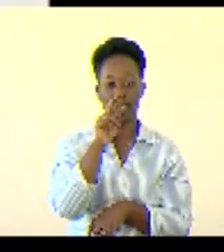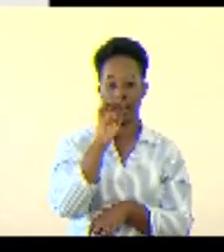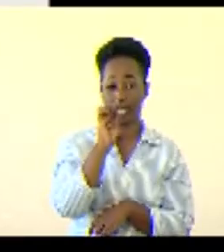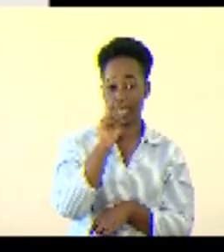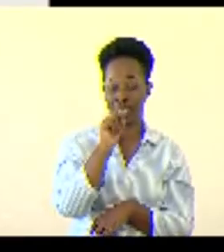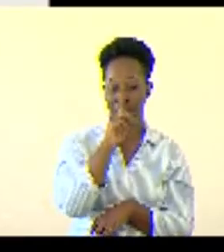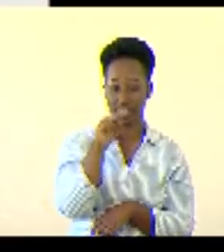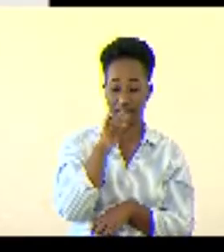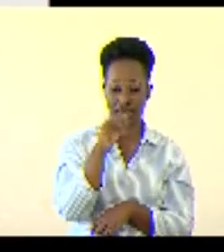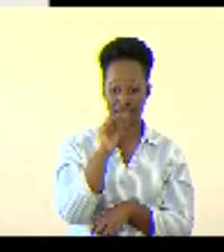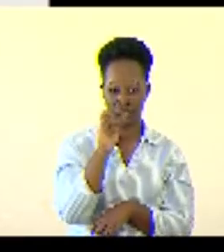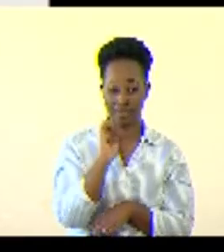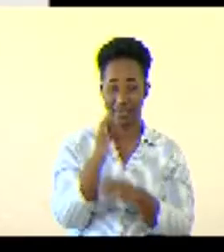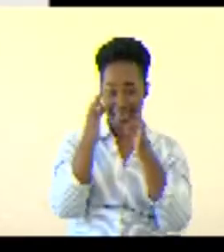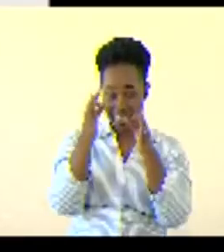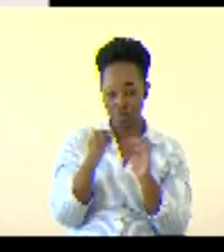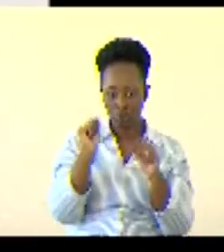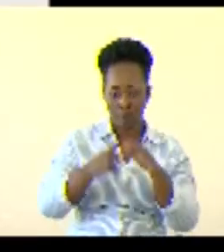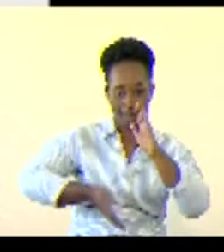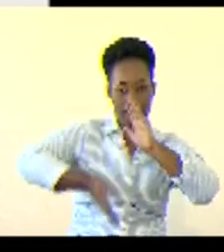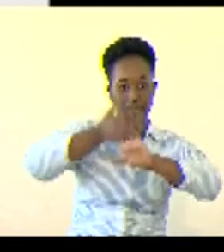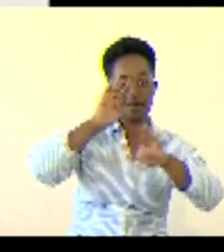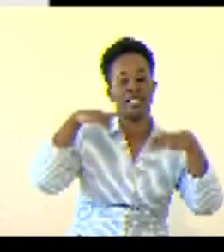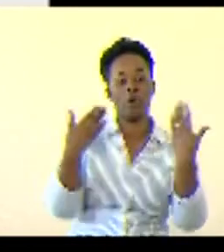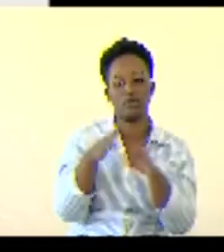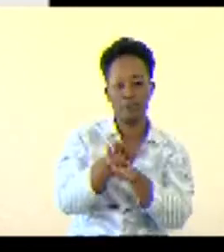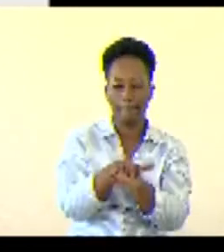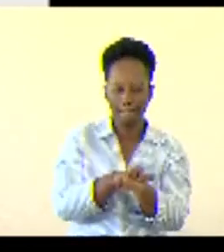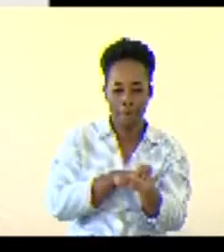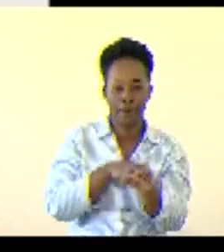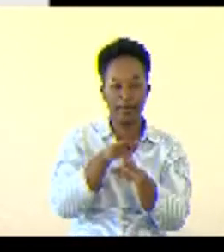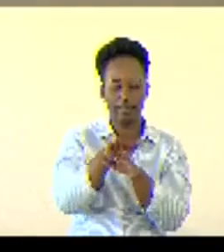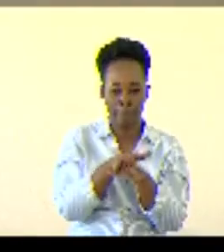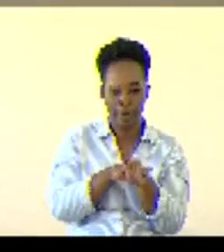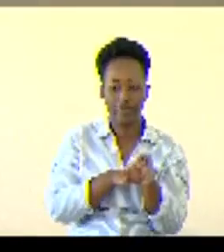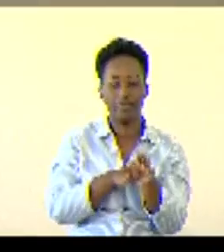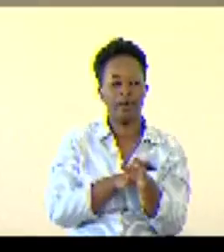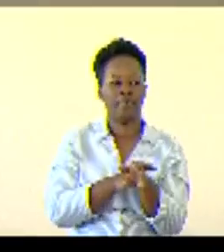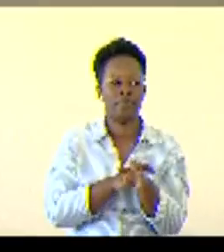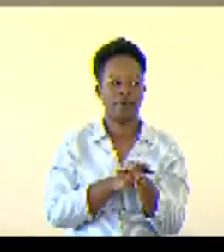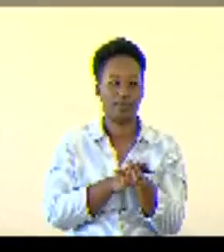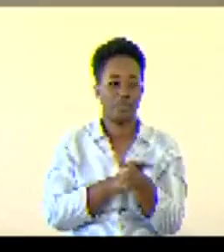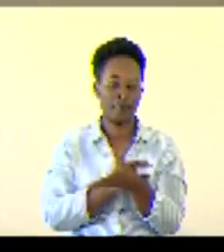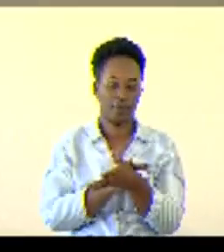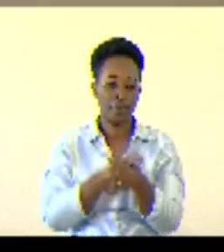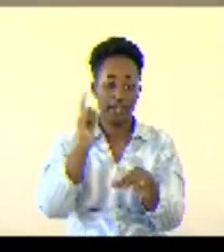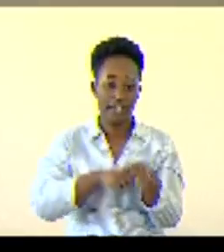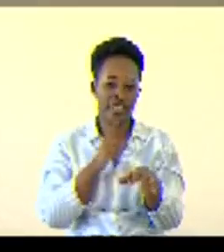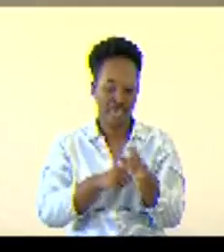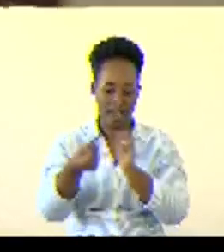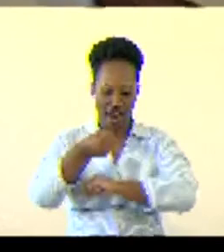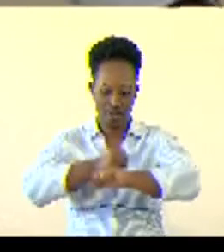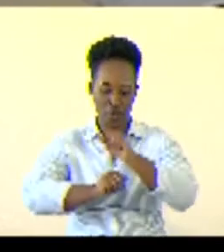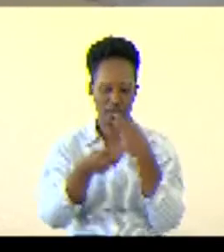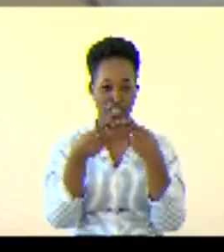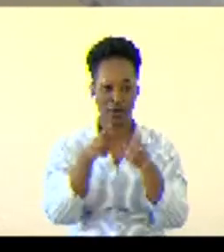which speeds up. It can speed up or it can slow down the rate of reaction taking place. It